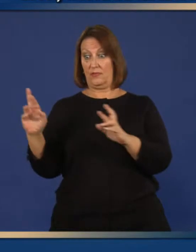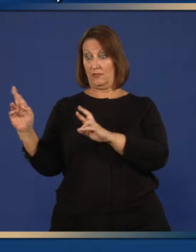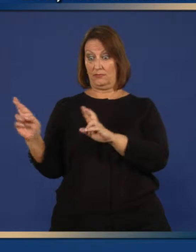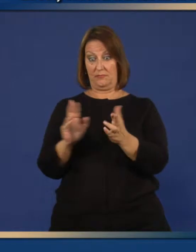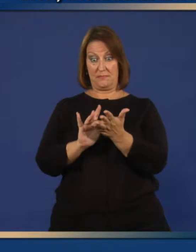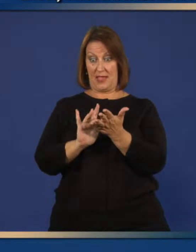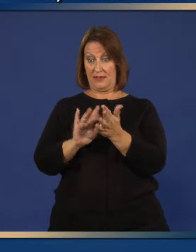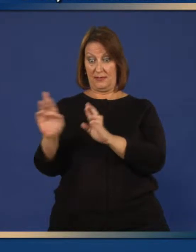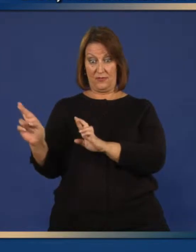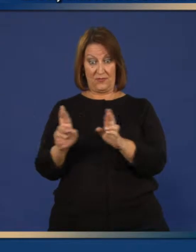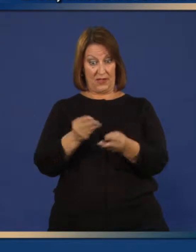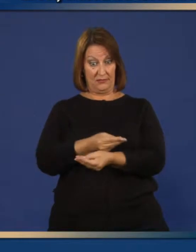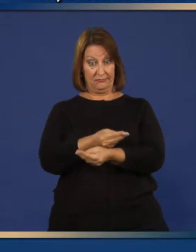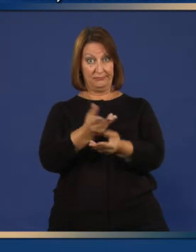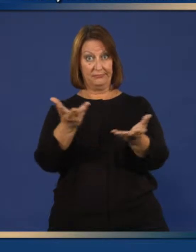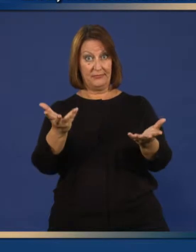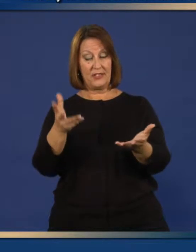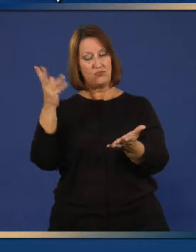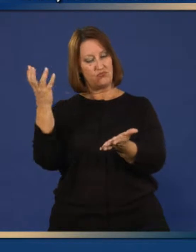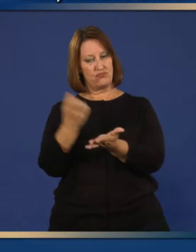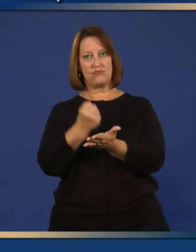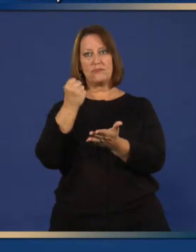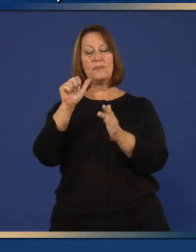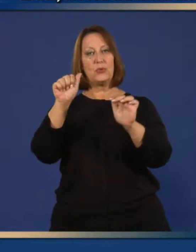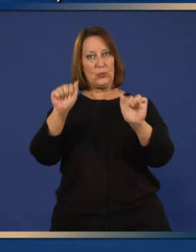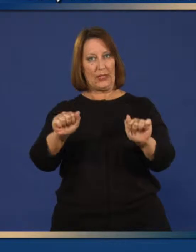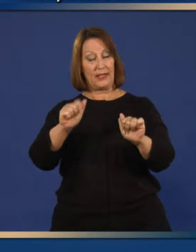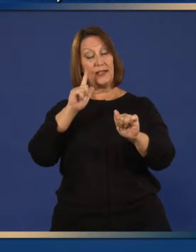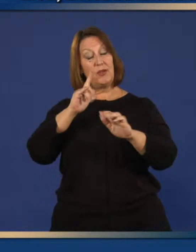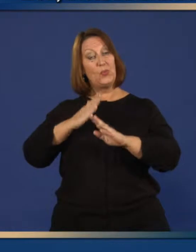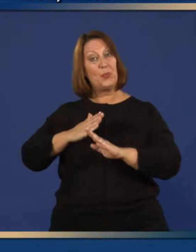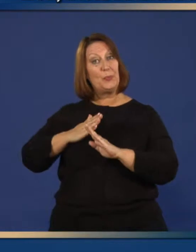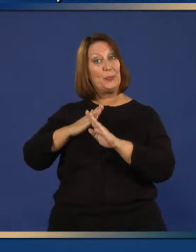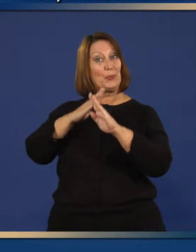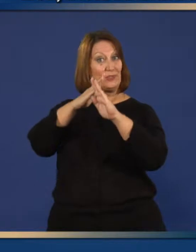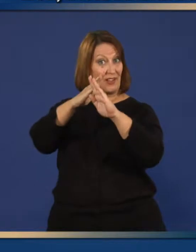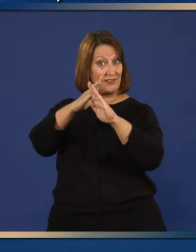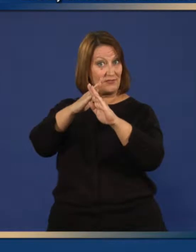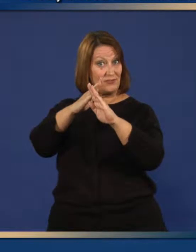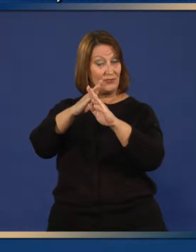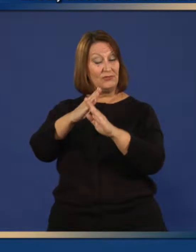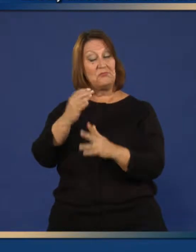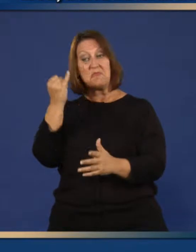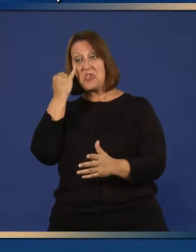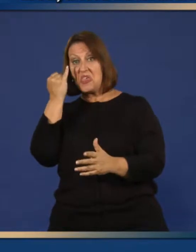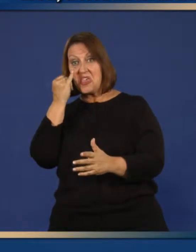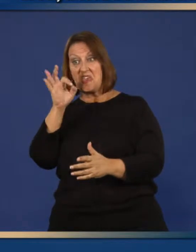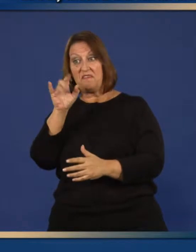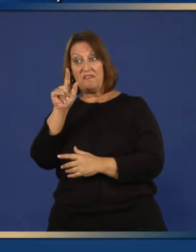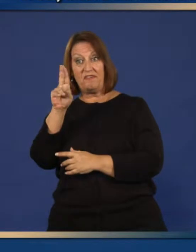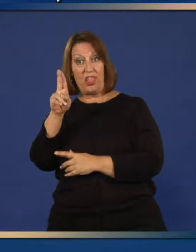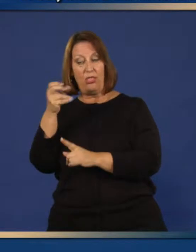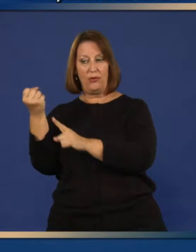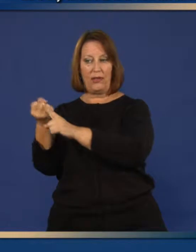Getting the vaccine as soon as it is available will provide protection if the flu season comes